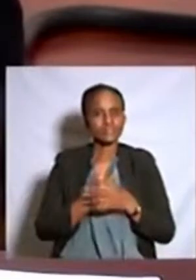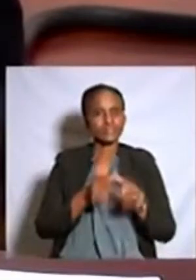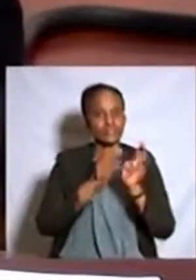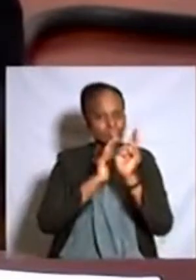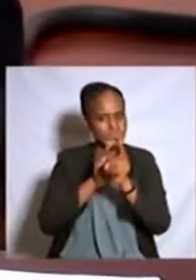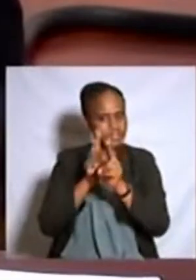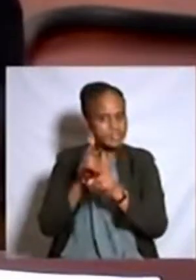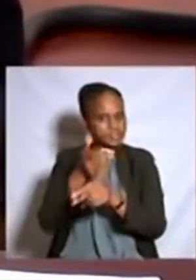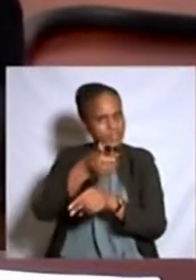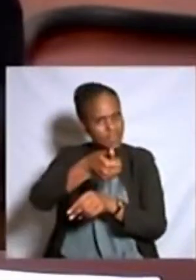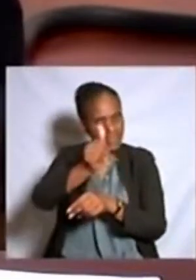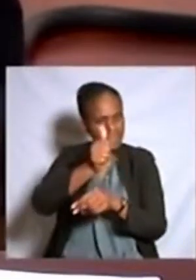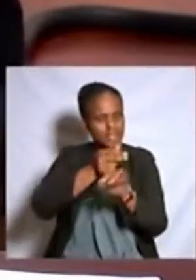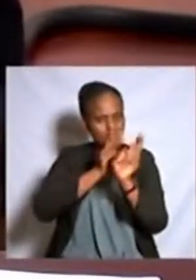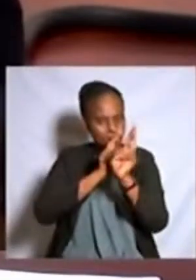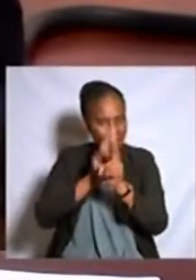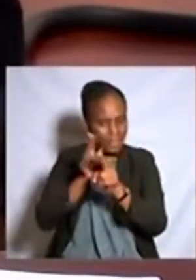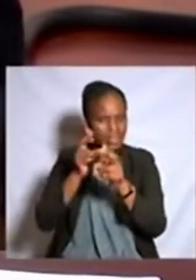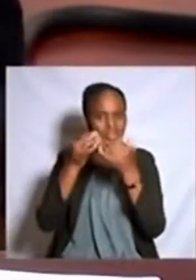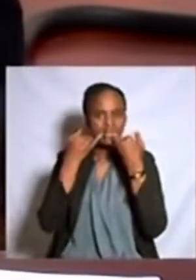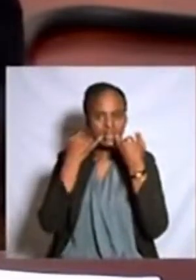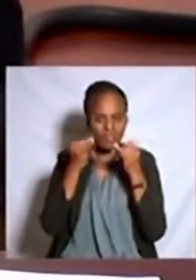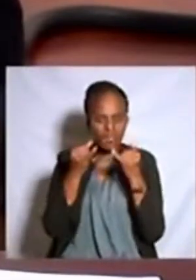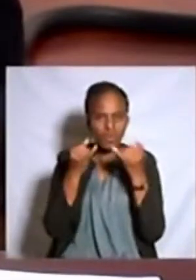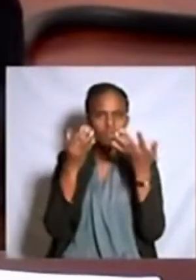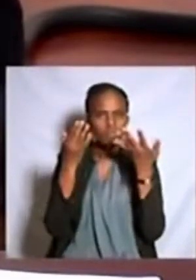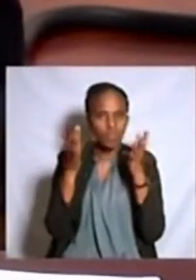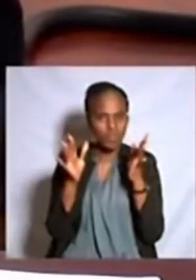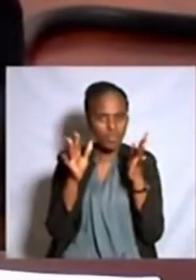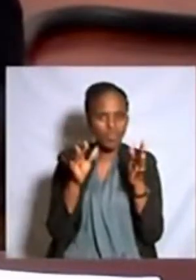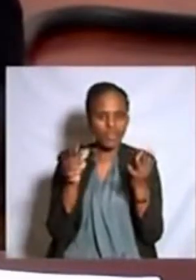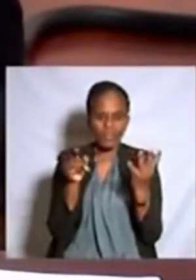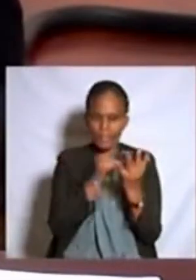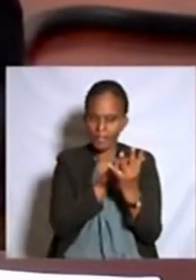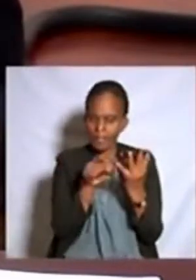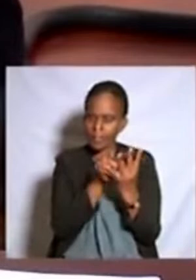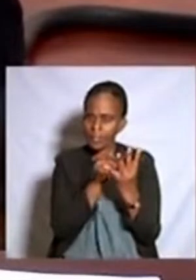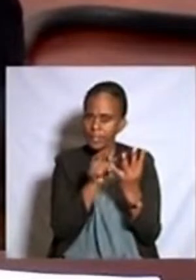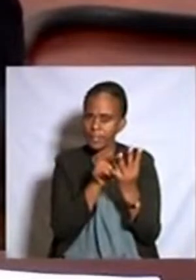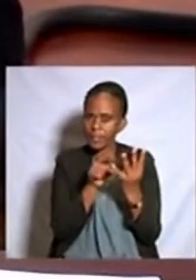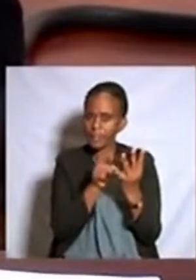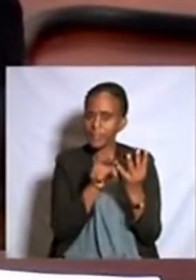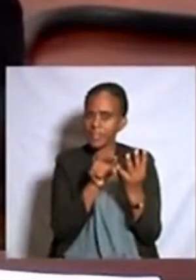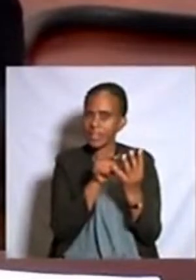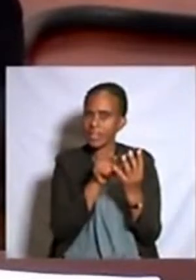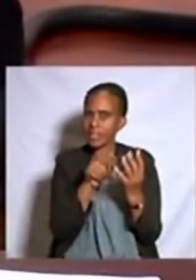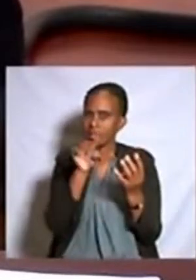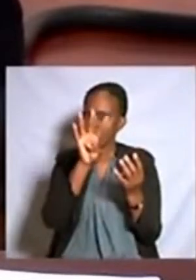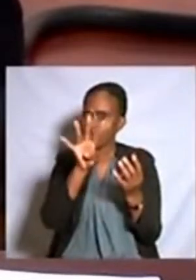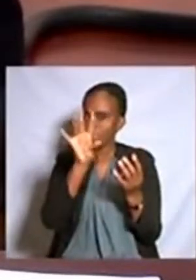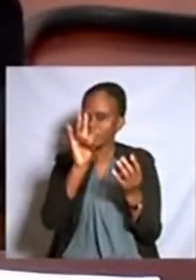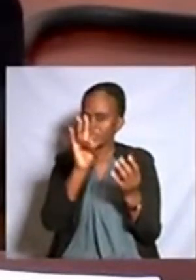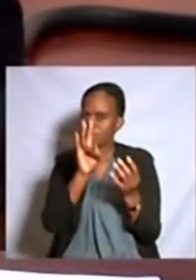In your response, you informed us that out of these 47 properties,